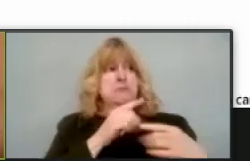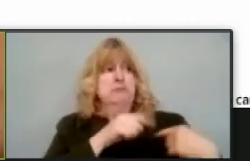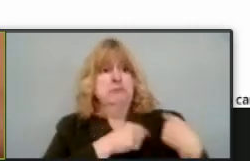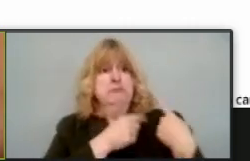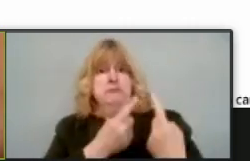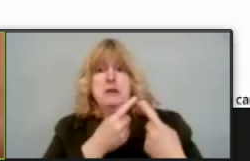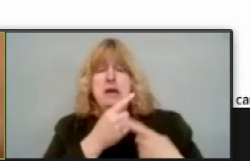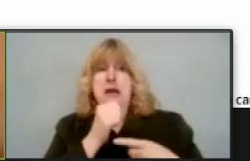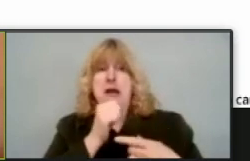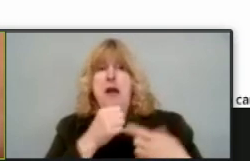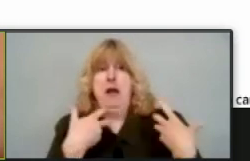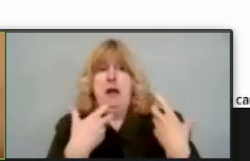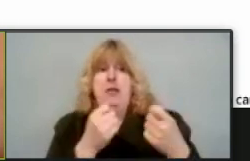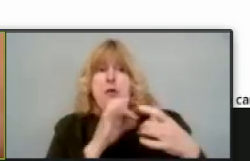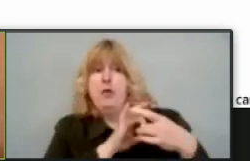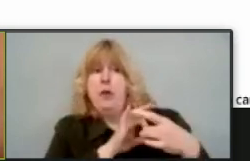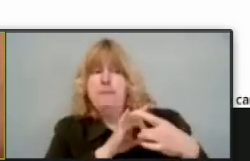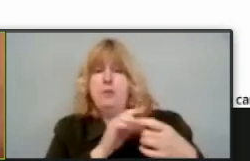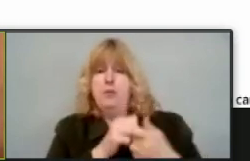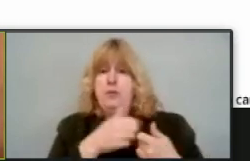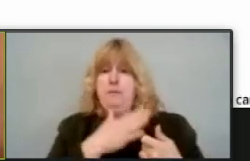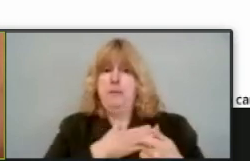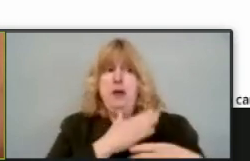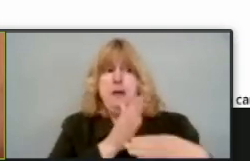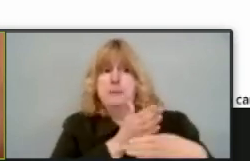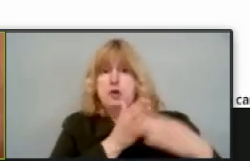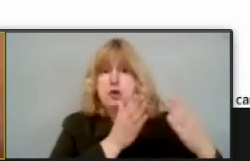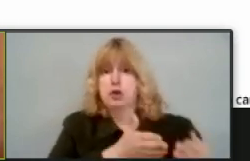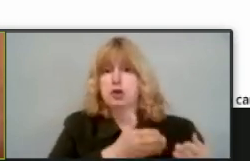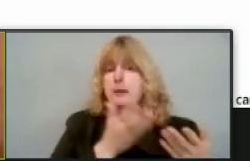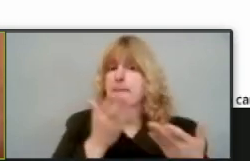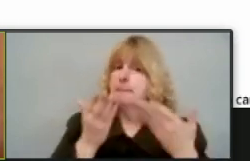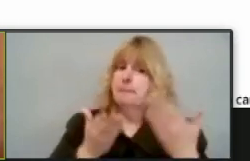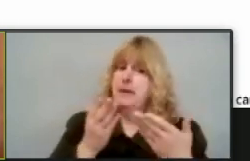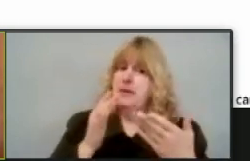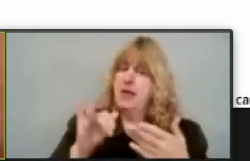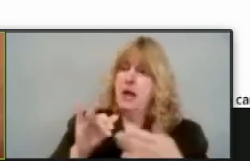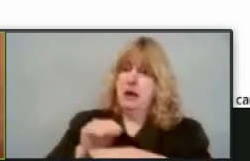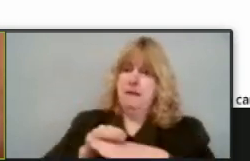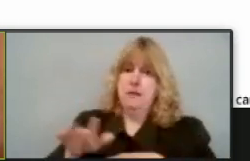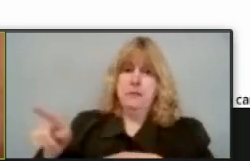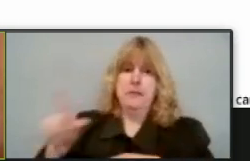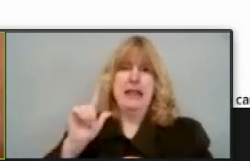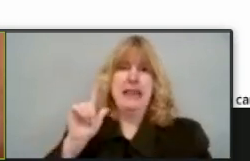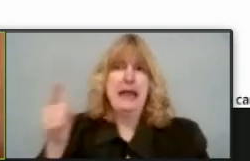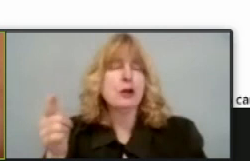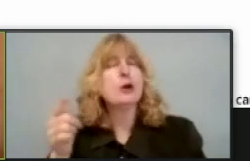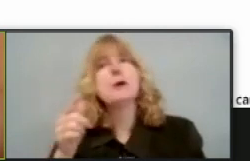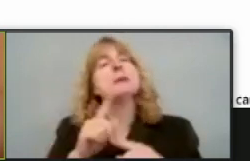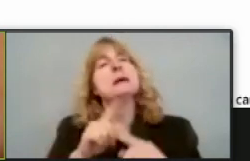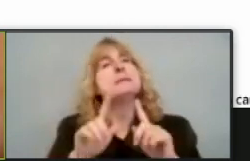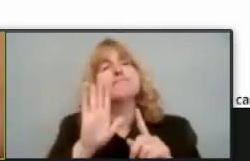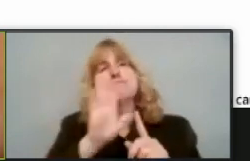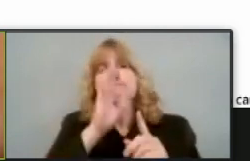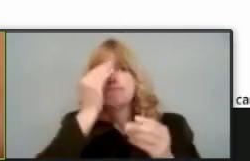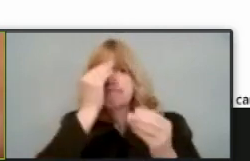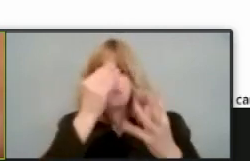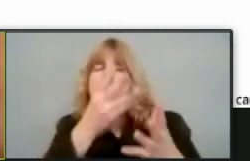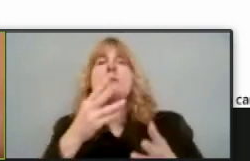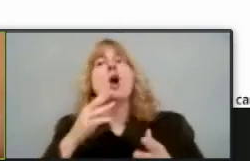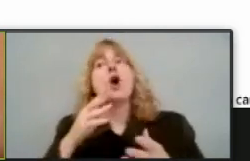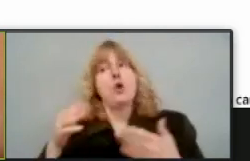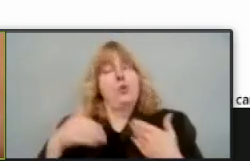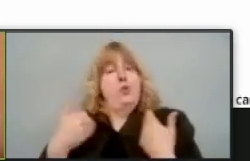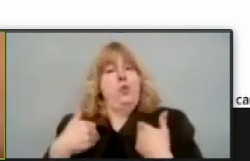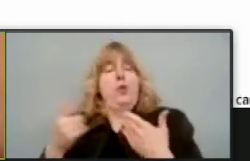later? So one of the things I want to say about that is that youth are open to learning. They're open to